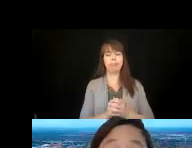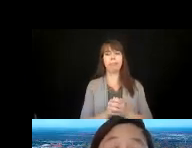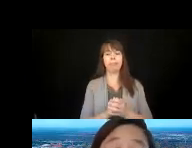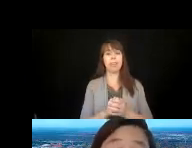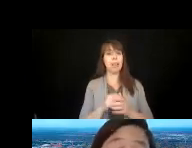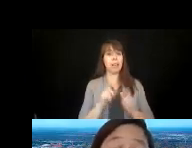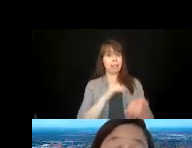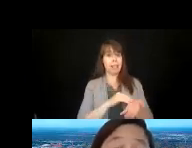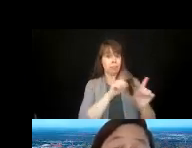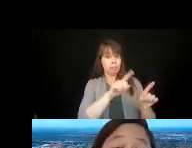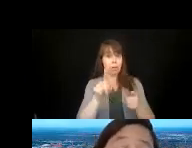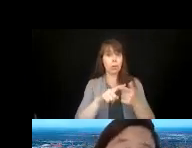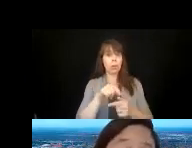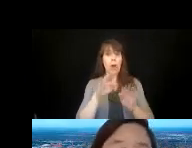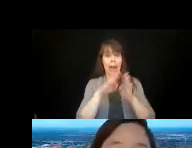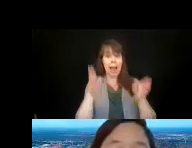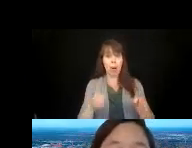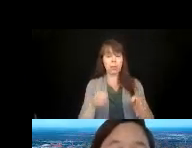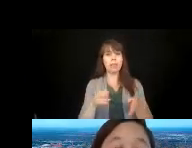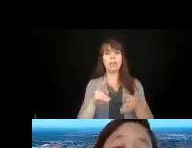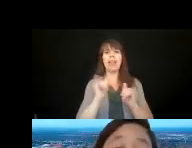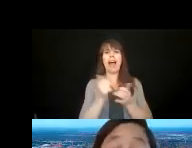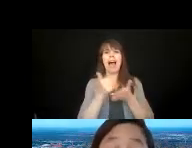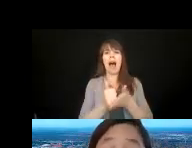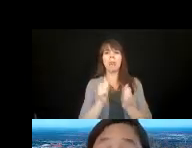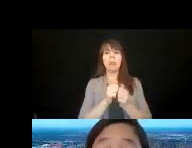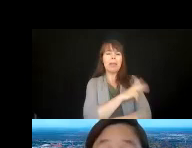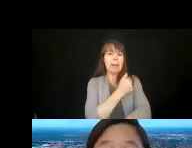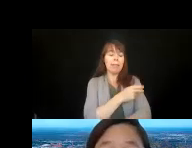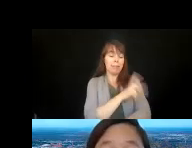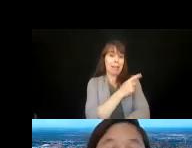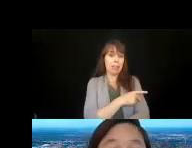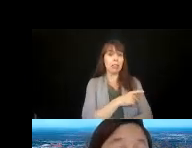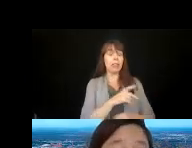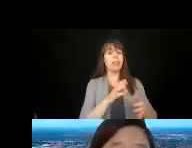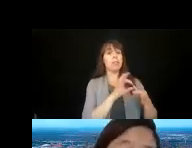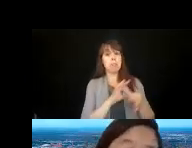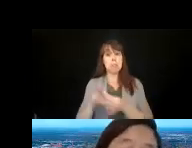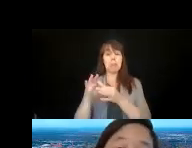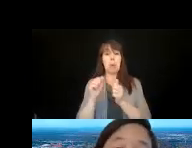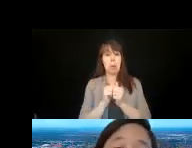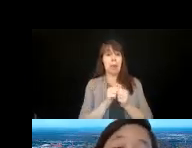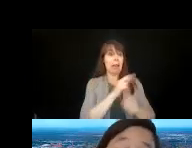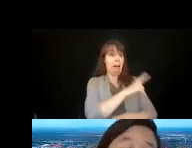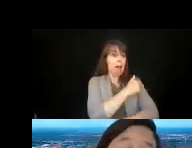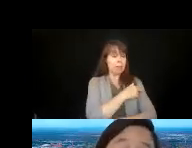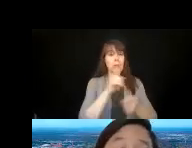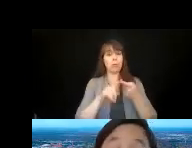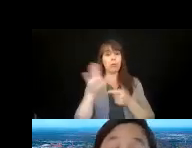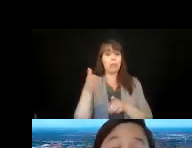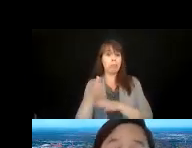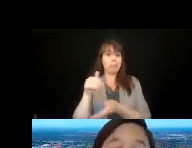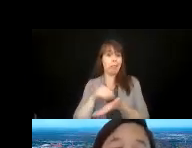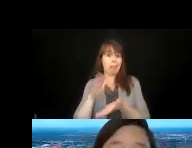also helps to bridge patients after a hospital stay to their primary care providers and their specialists, and we are able to